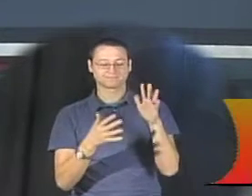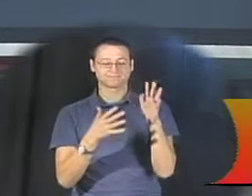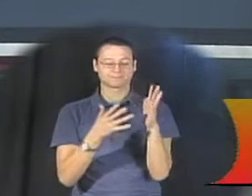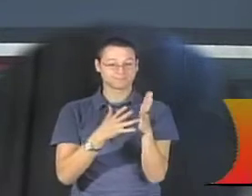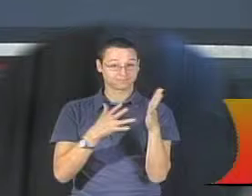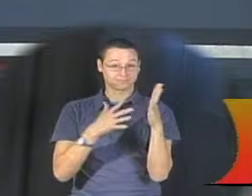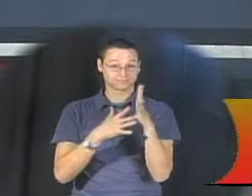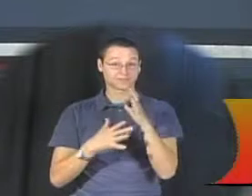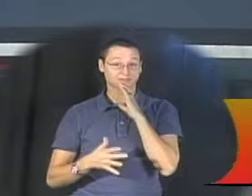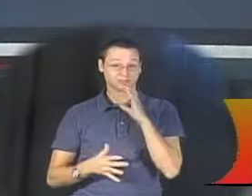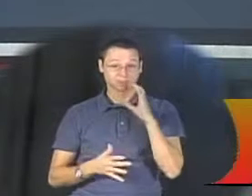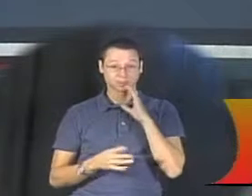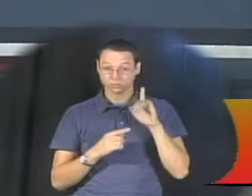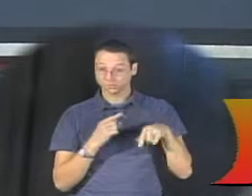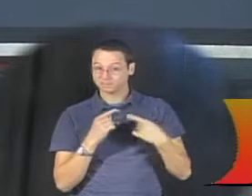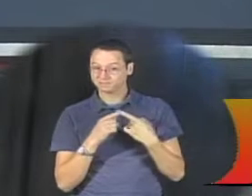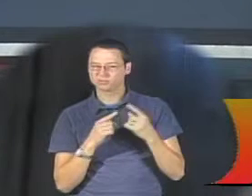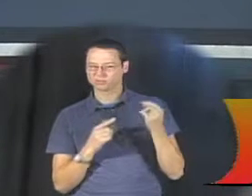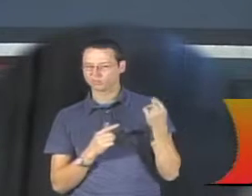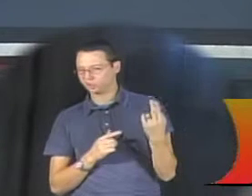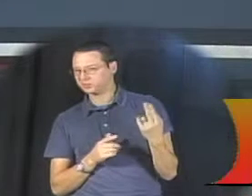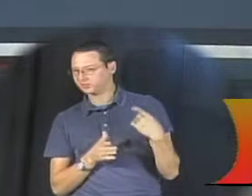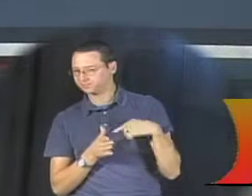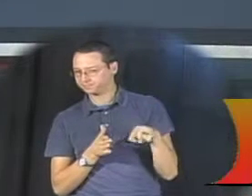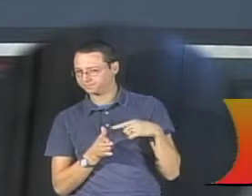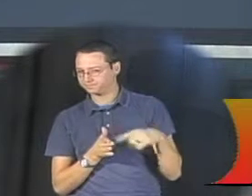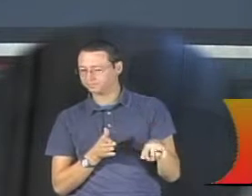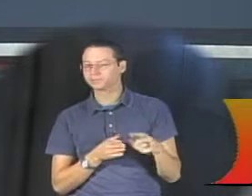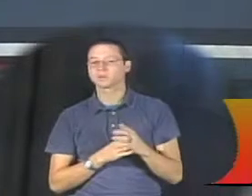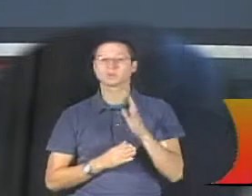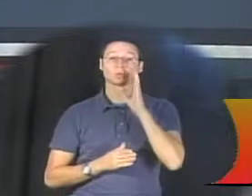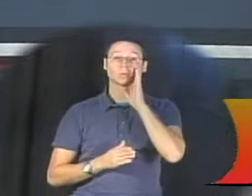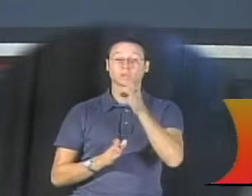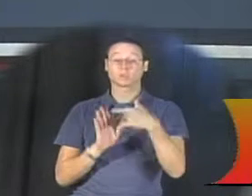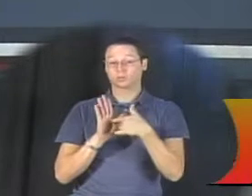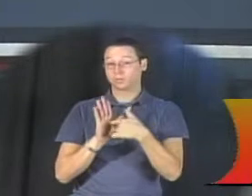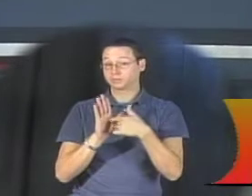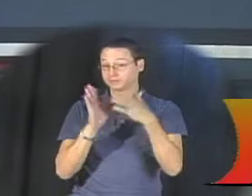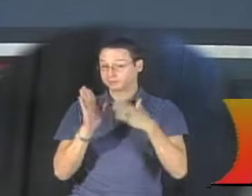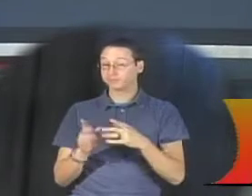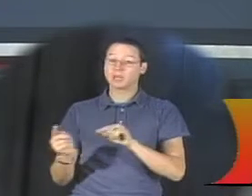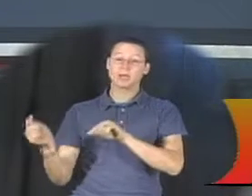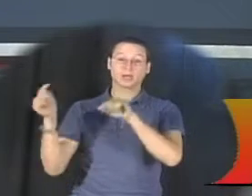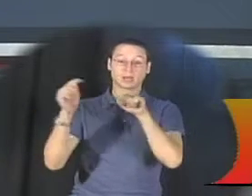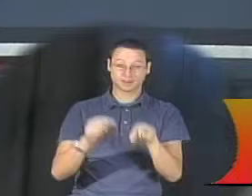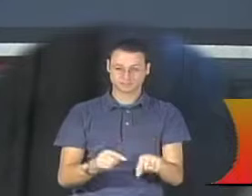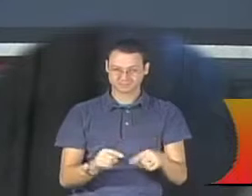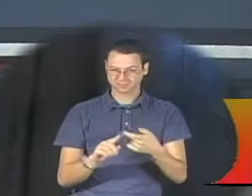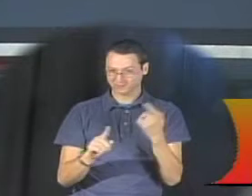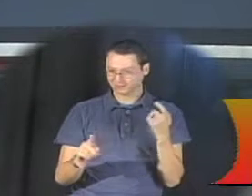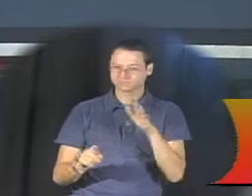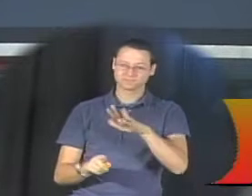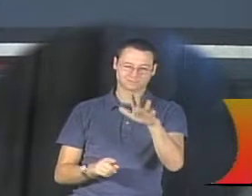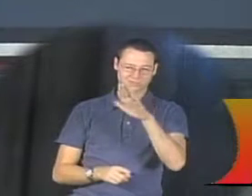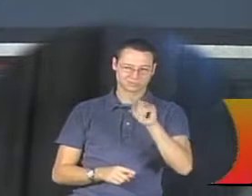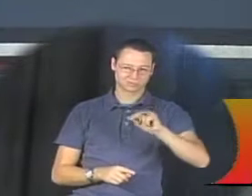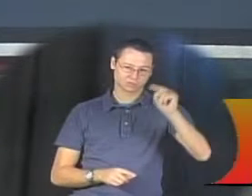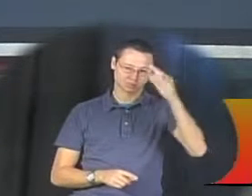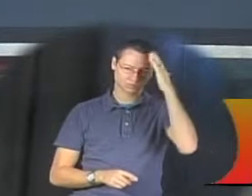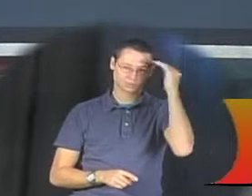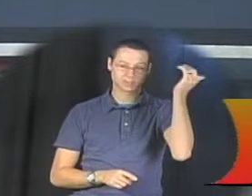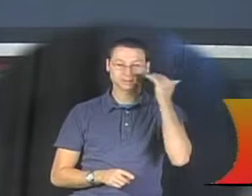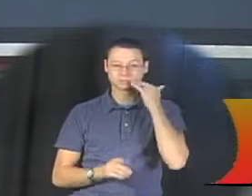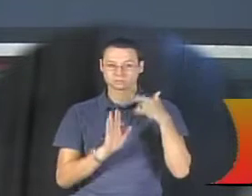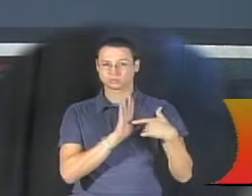Thursday, November 1st. Representatives from Link Liberty in North Korea will present a video on information about an